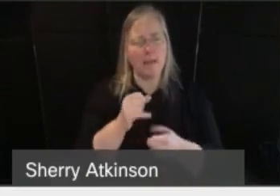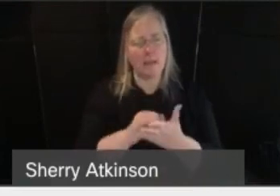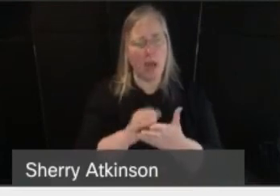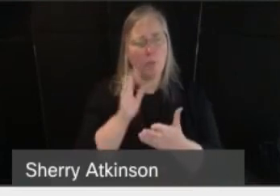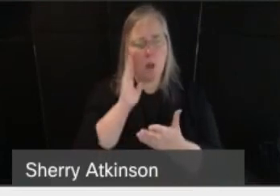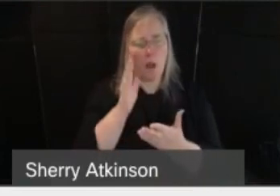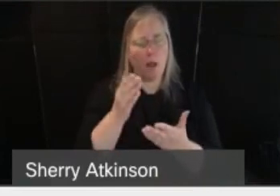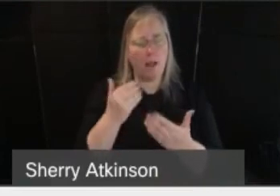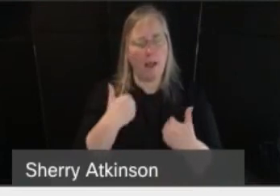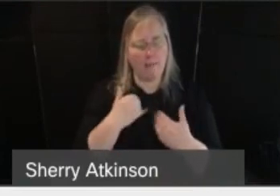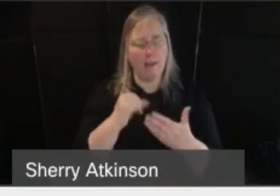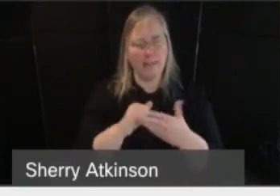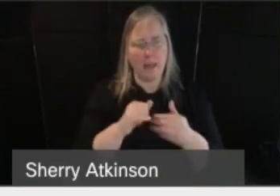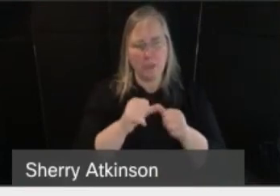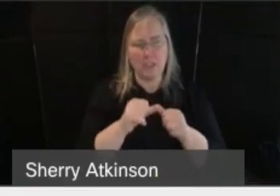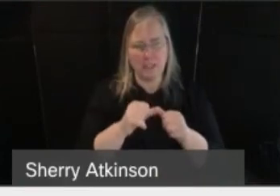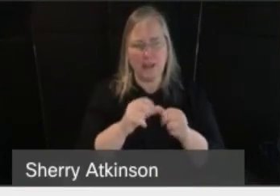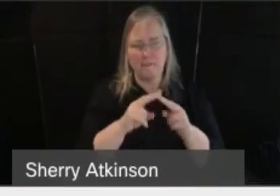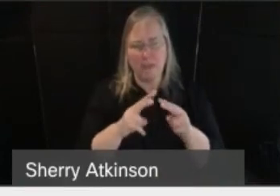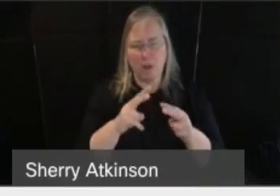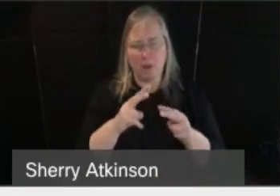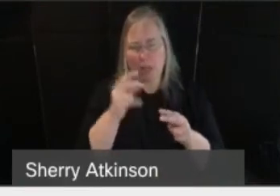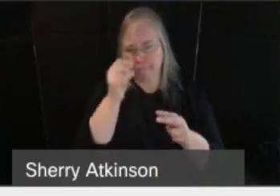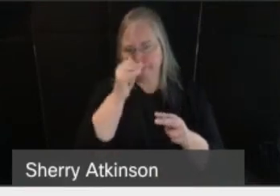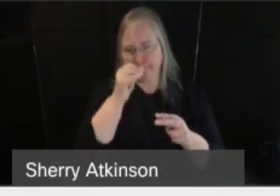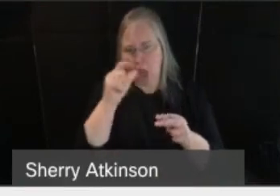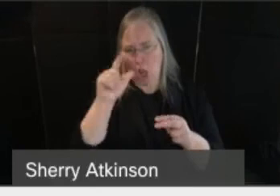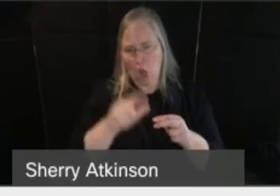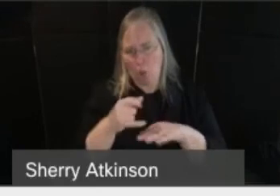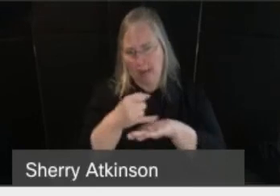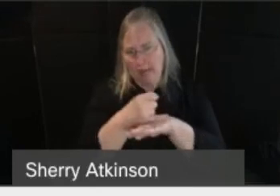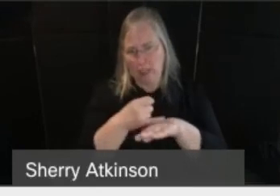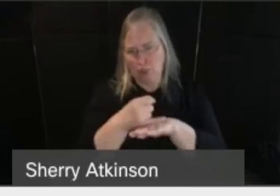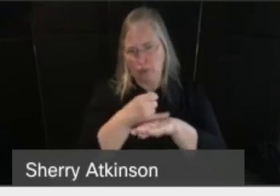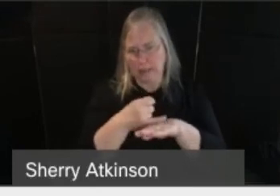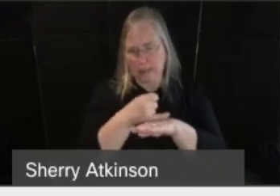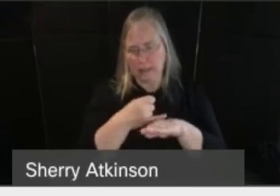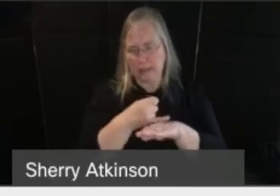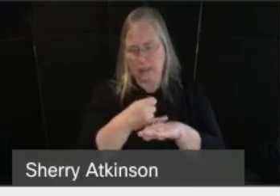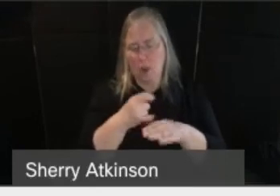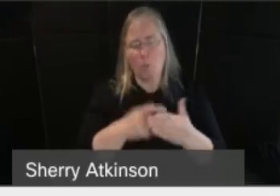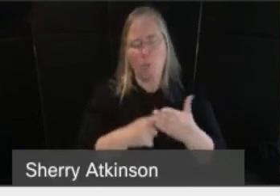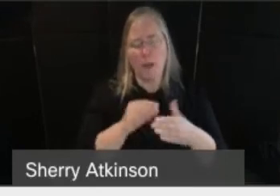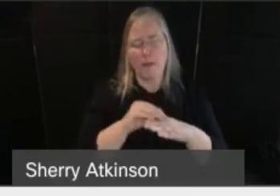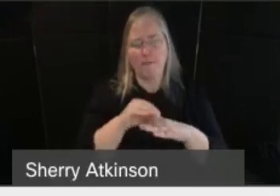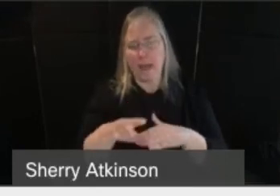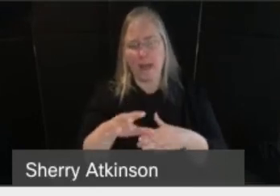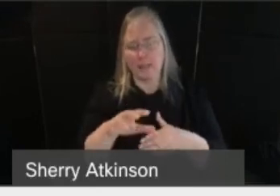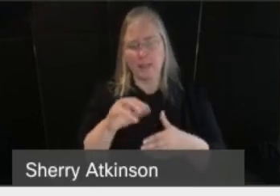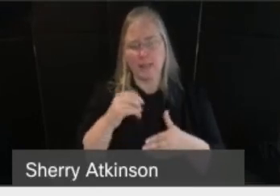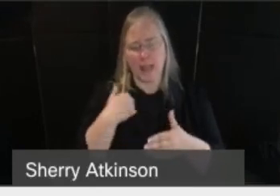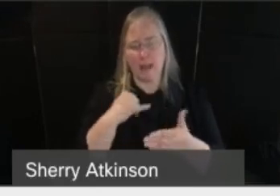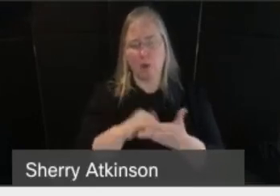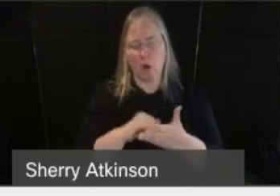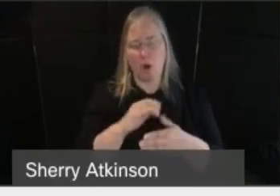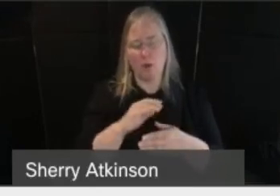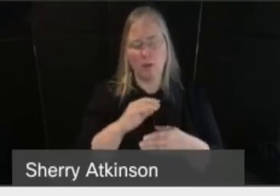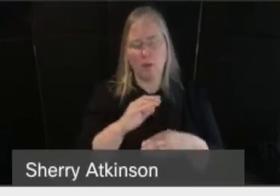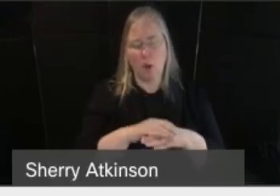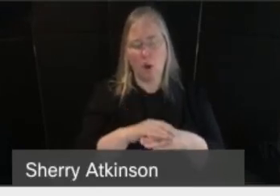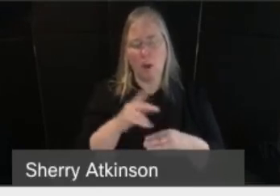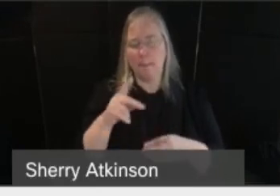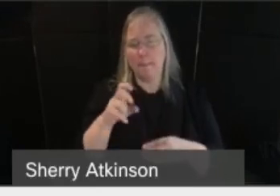incredibly low interest rate environment? What does that effect does that have on our pension obligations? We're just not going to get the